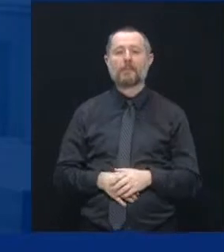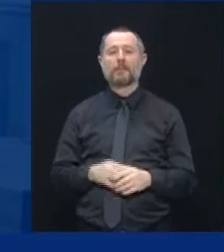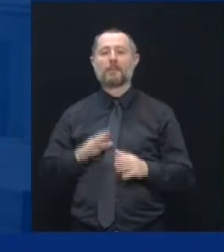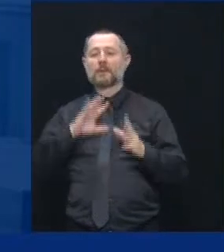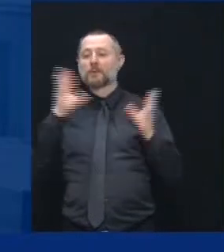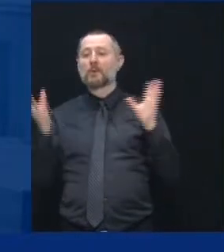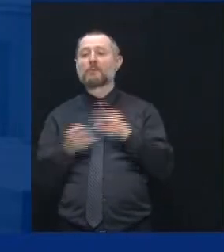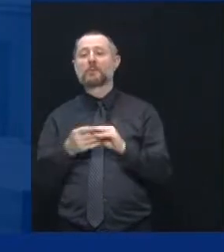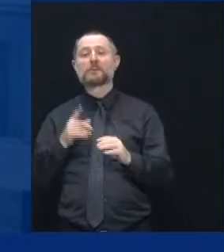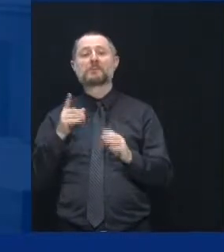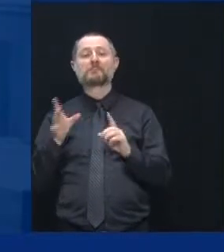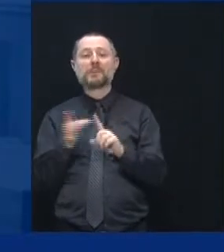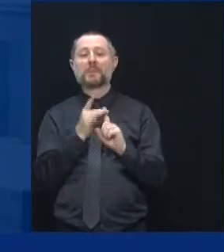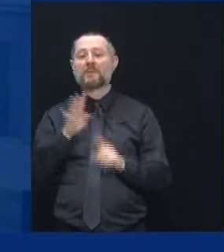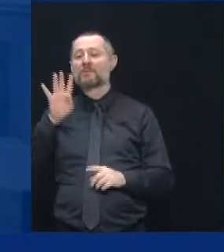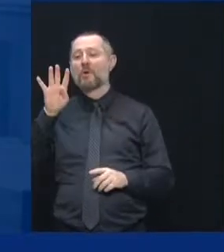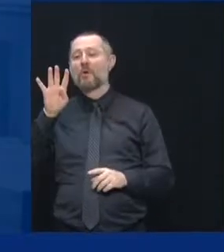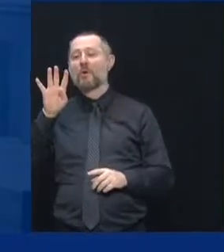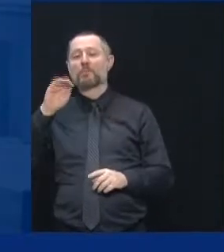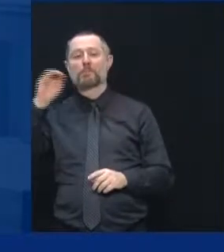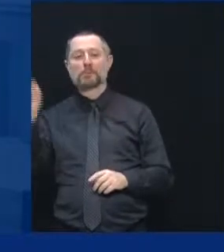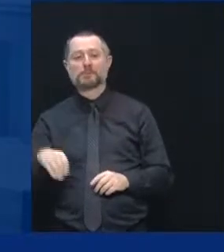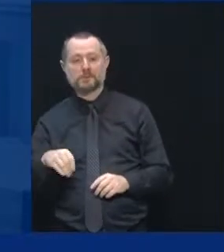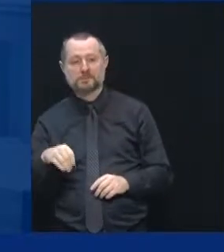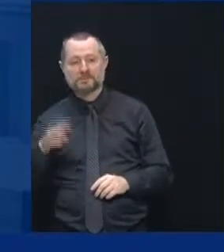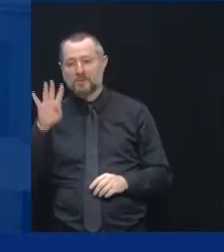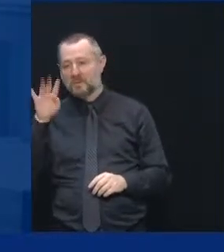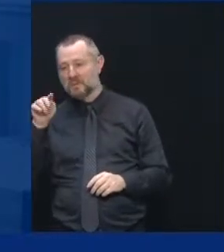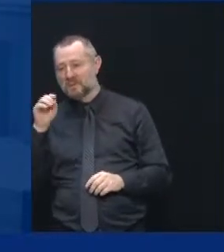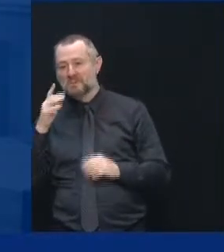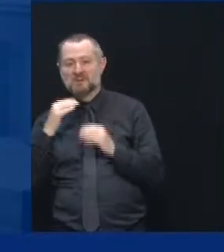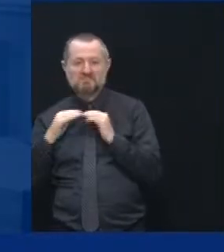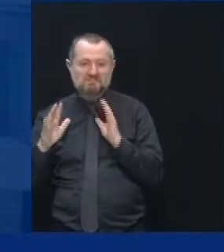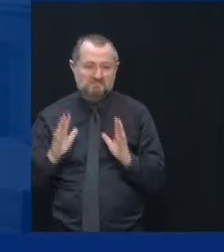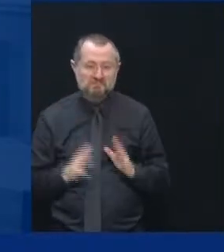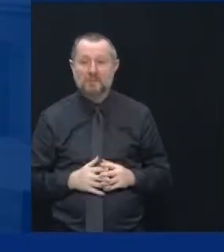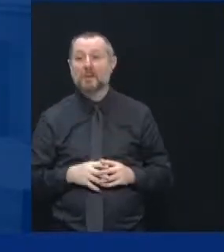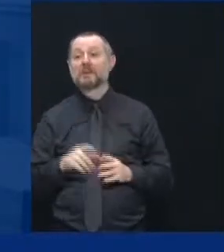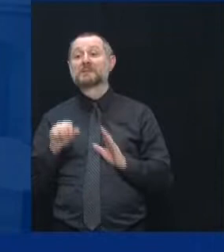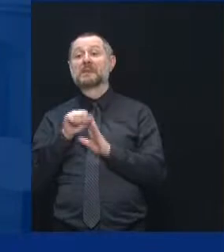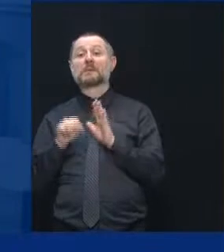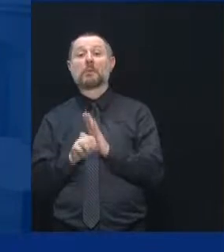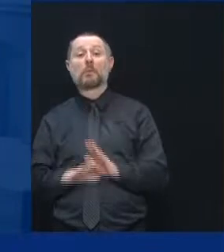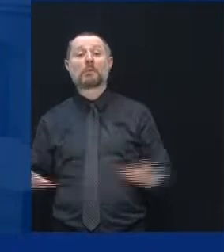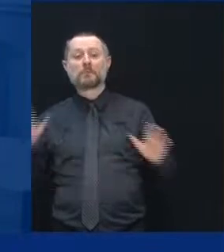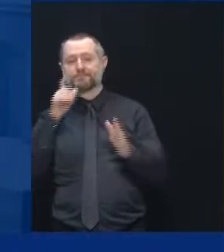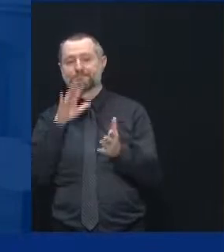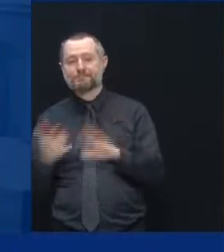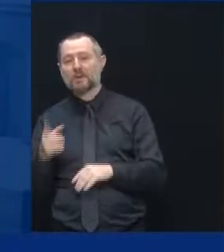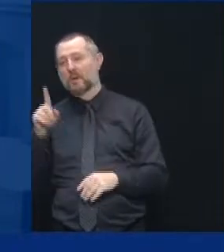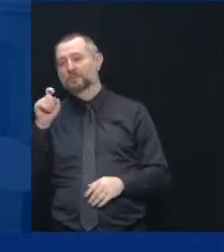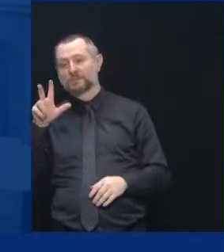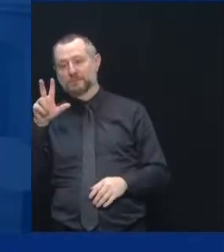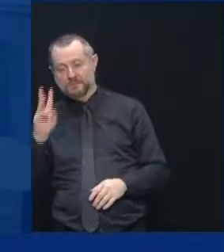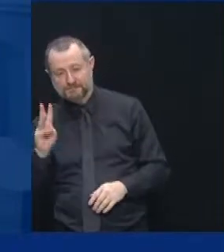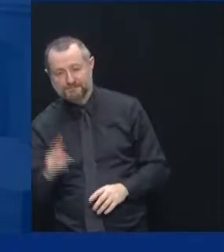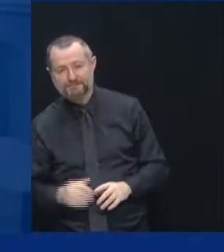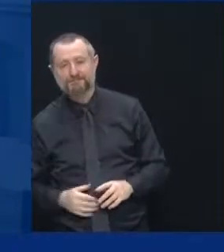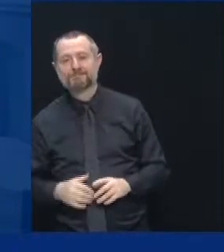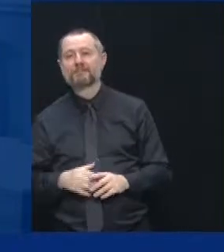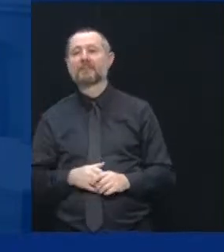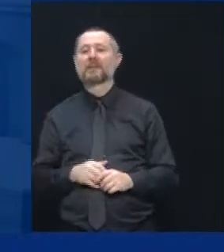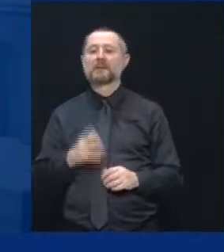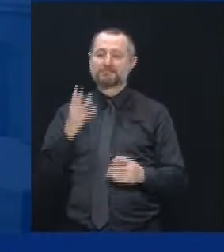positivity is 4, basically flat. Statewide deaths, 136. They are in our thoughts